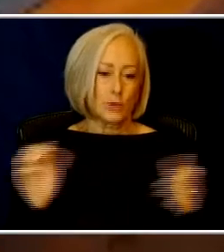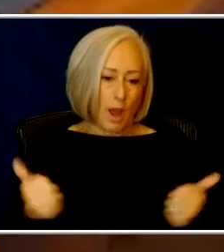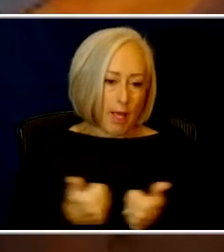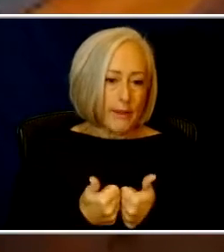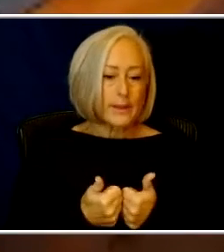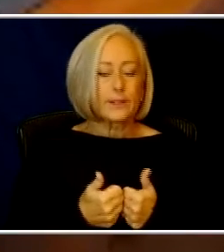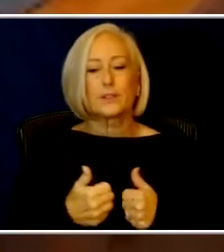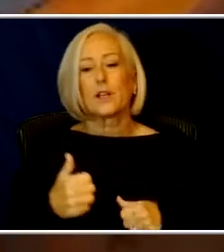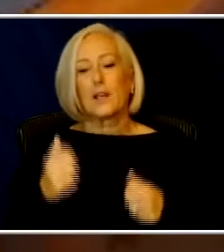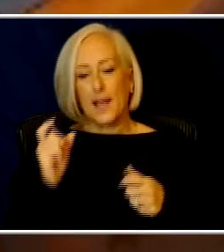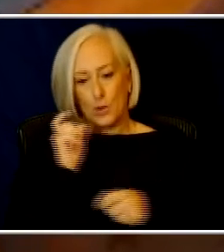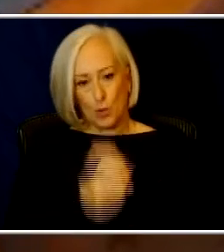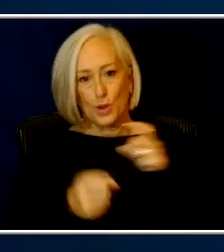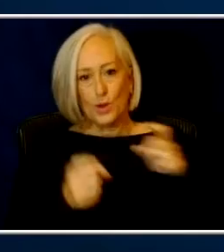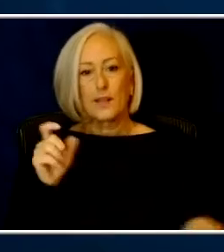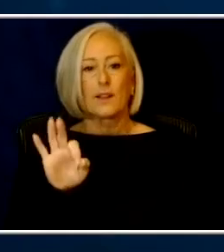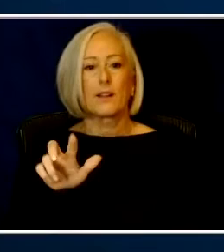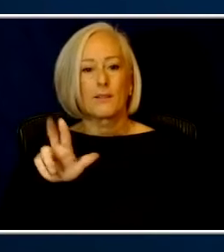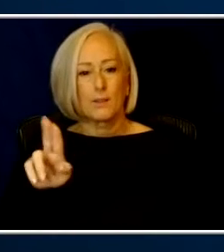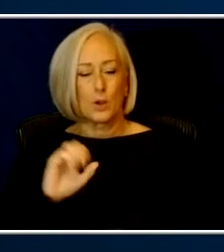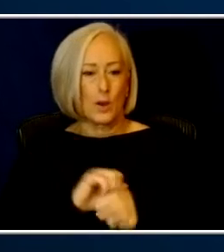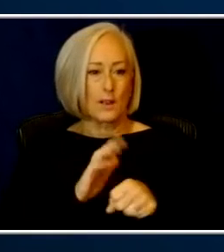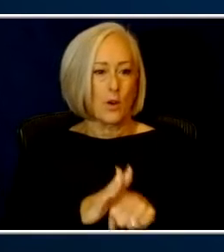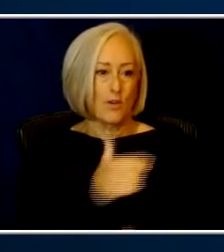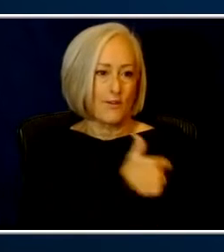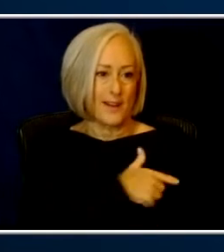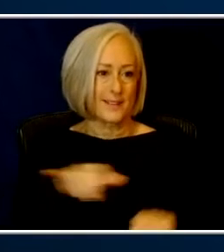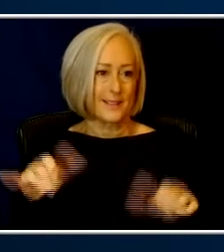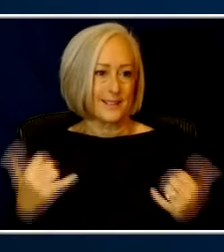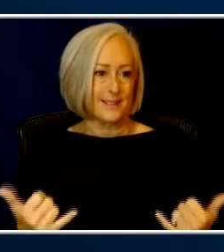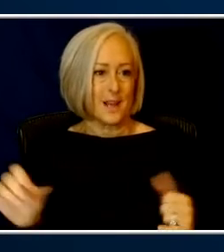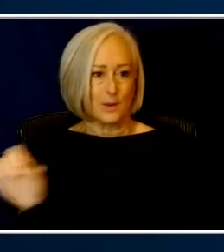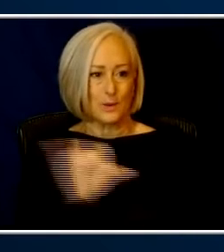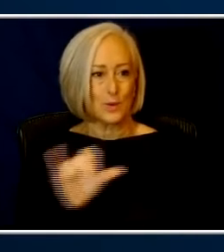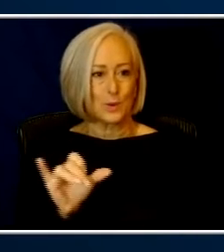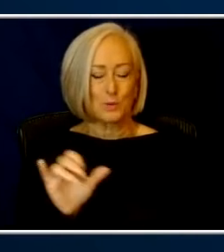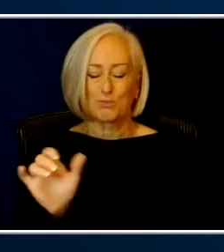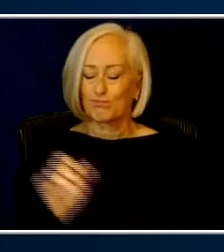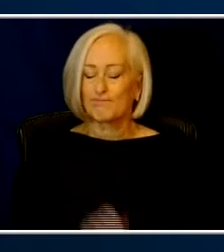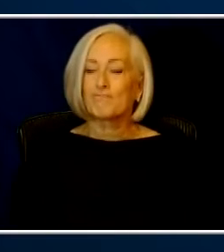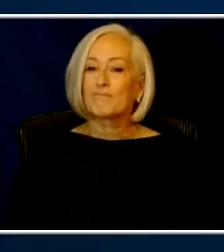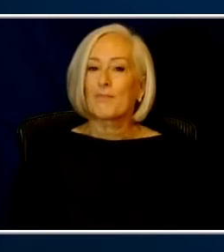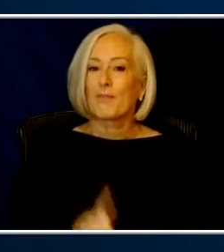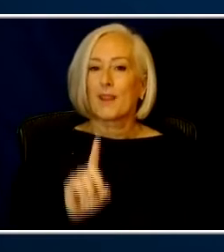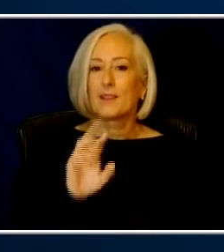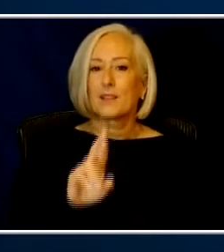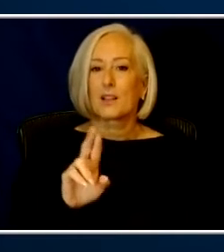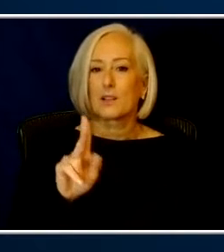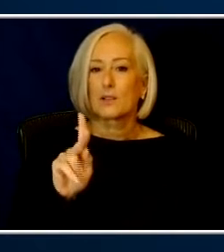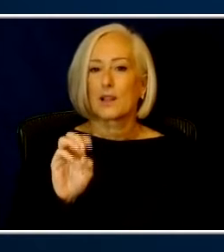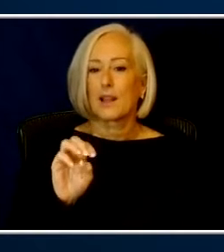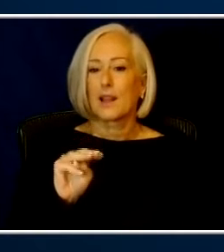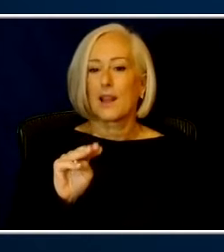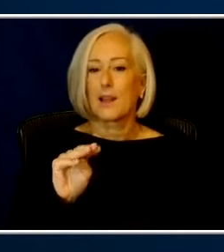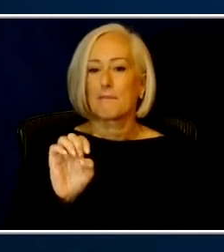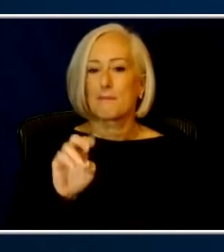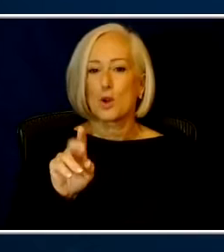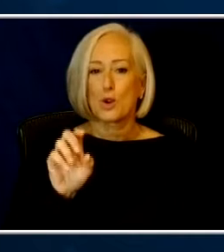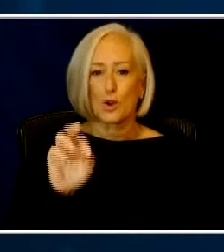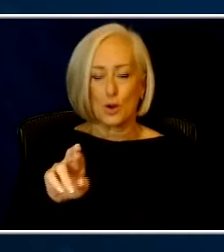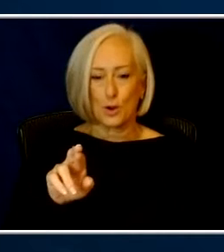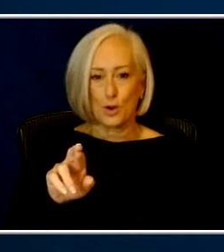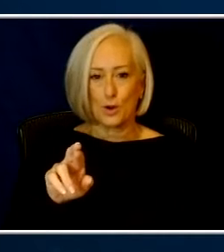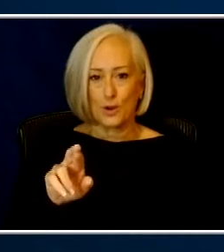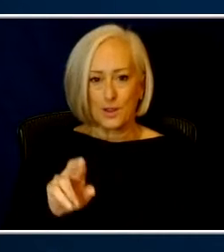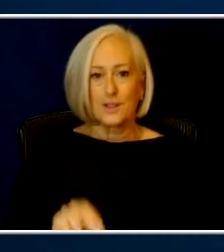flu vaccines. Thank you, sir. Dr. Edward Kemmerer, and hopefully I said that right, is the Chief Quality Officer